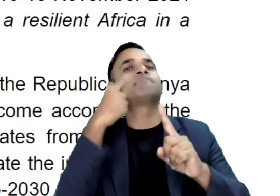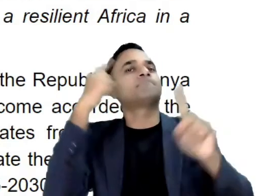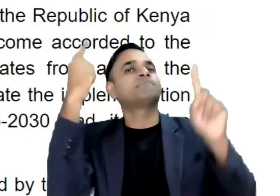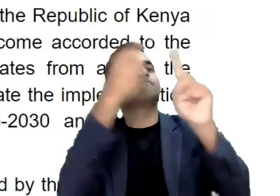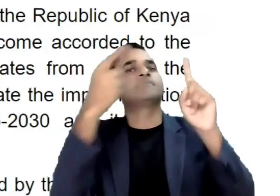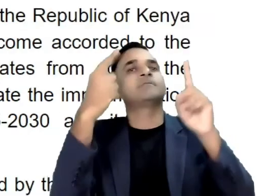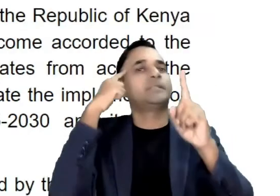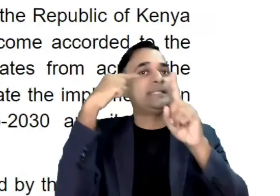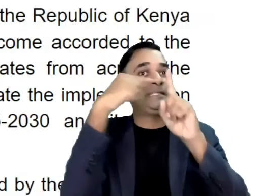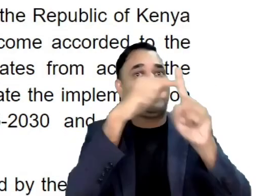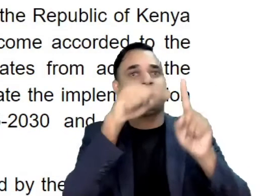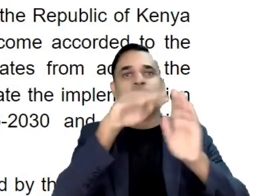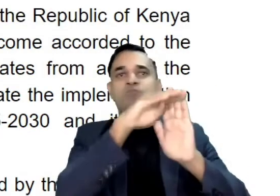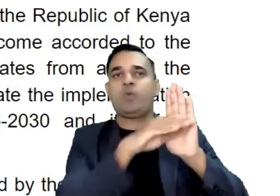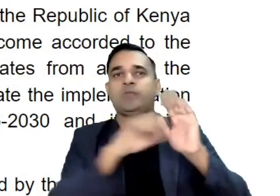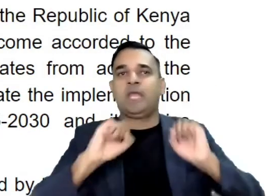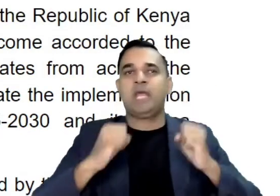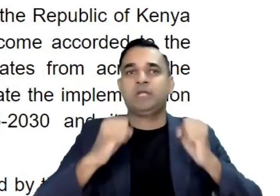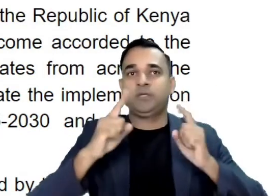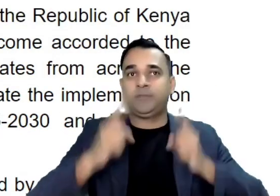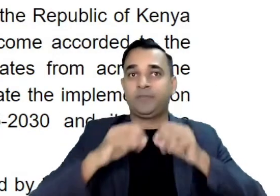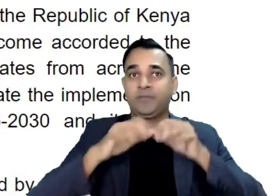May we have it larger, please, Secretariat?